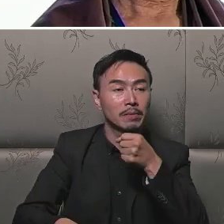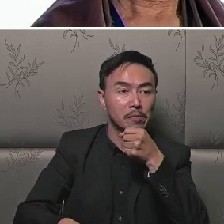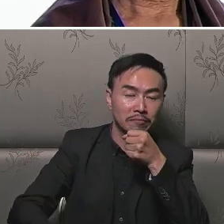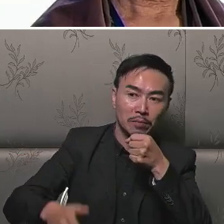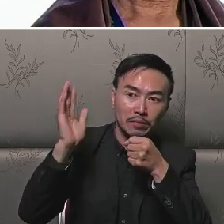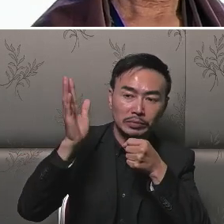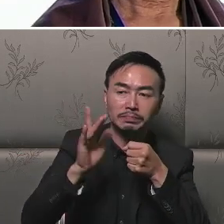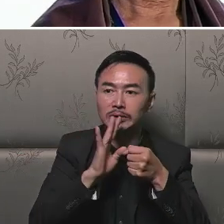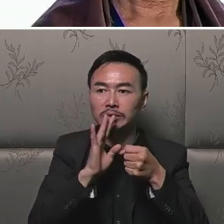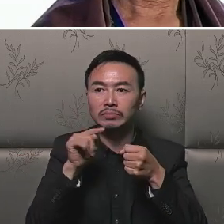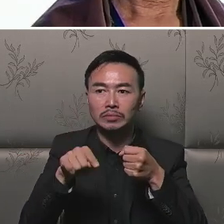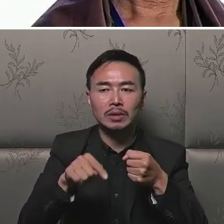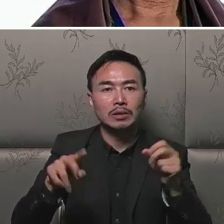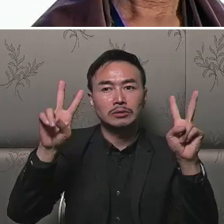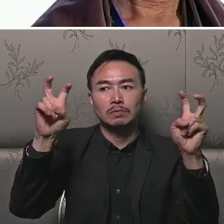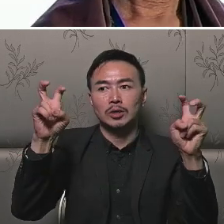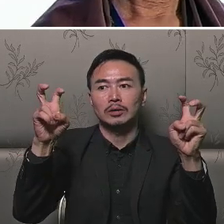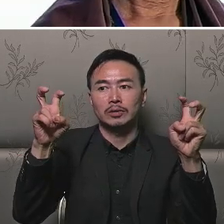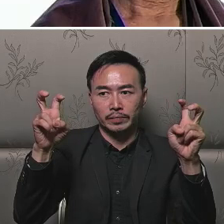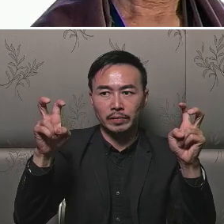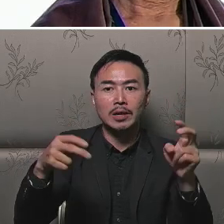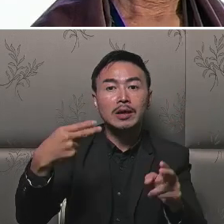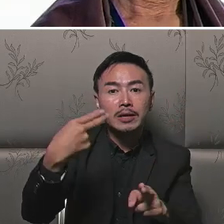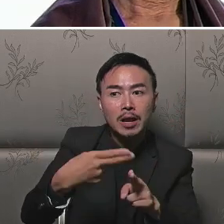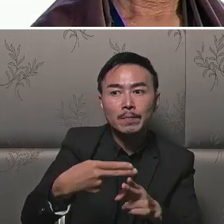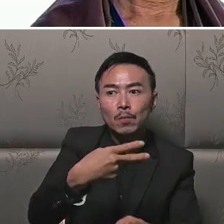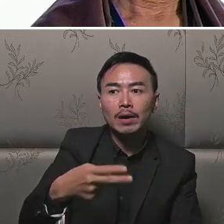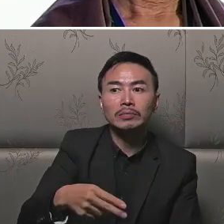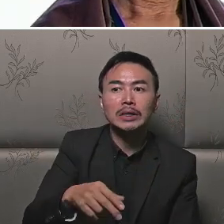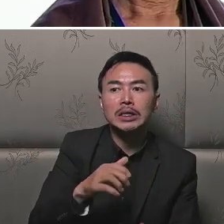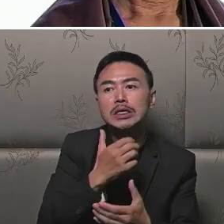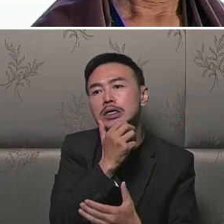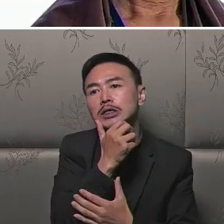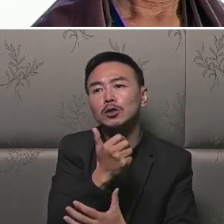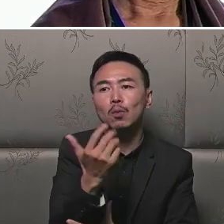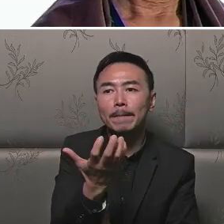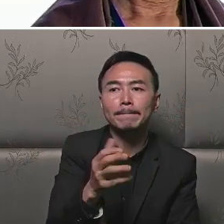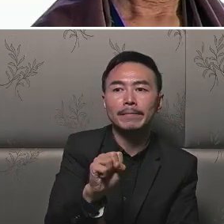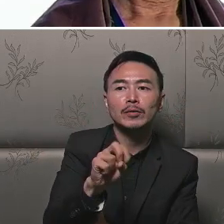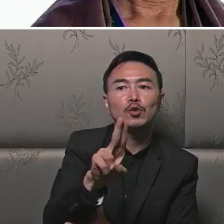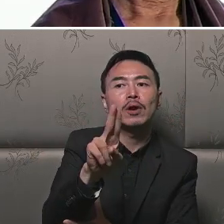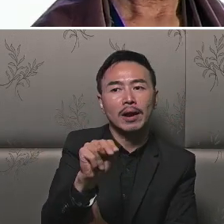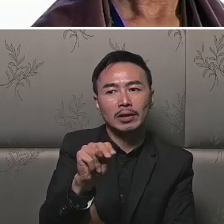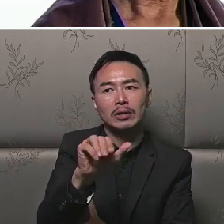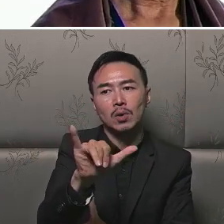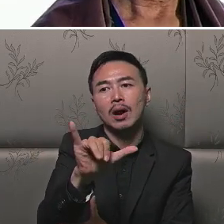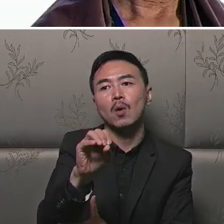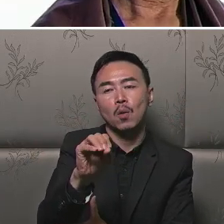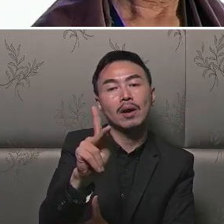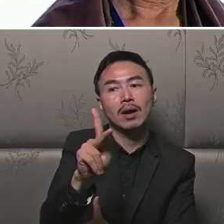teaching and their impact to address learning gaps. Sanyog education